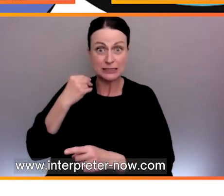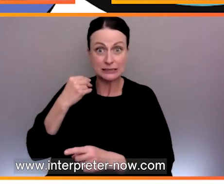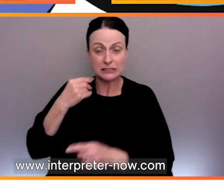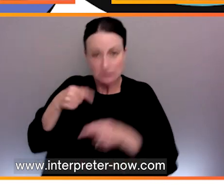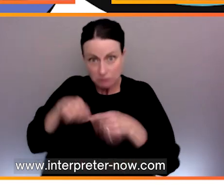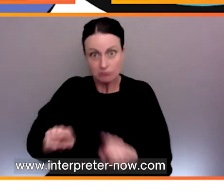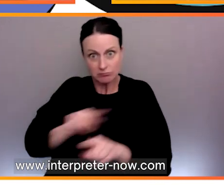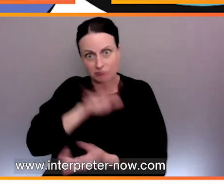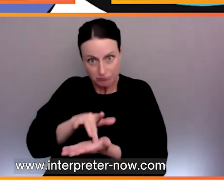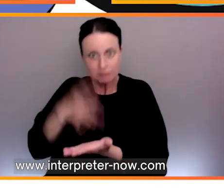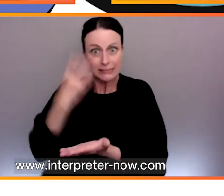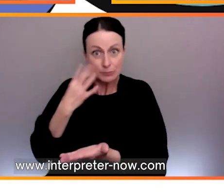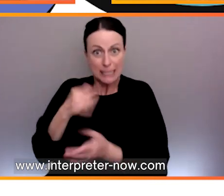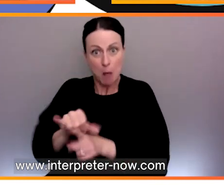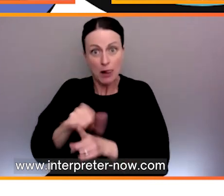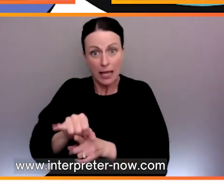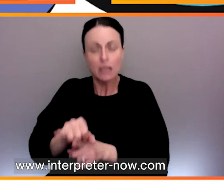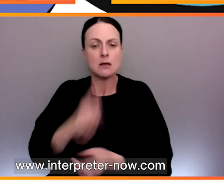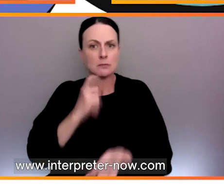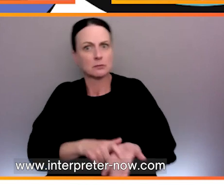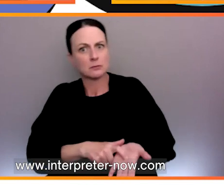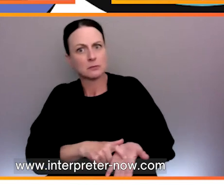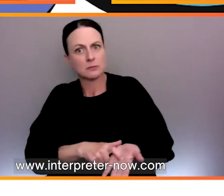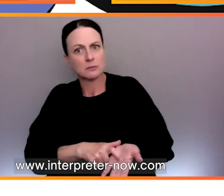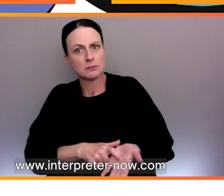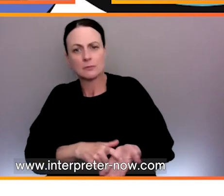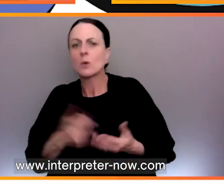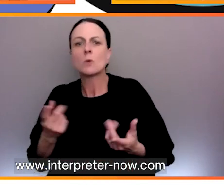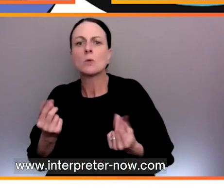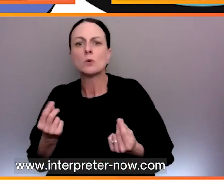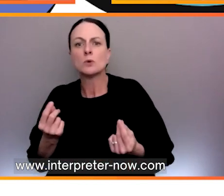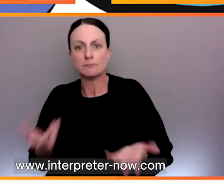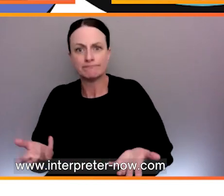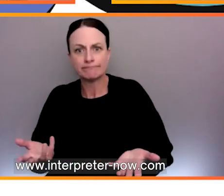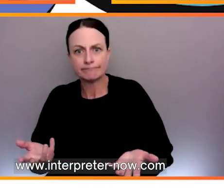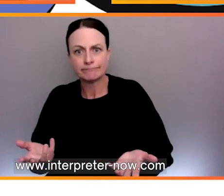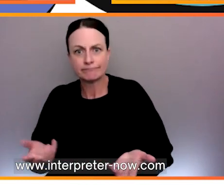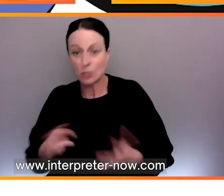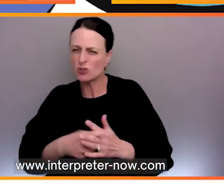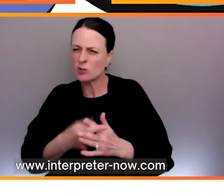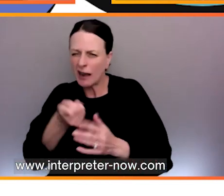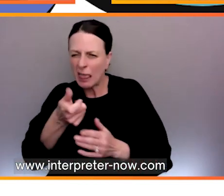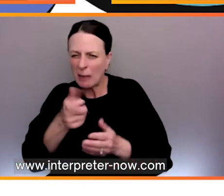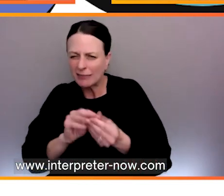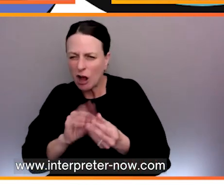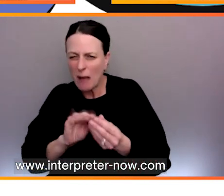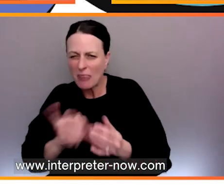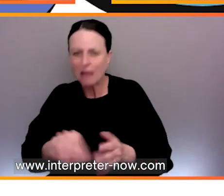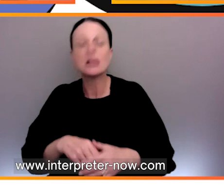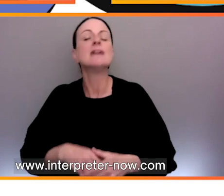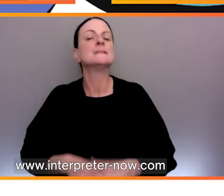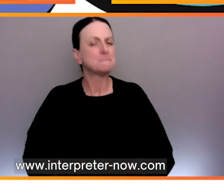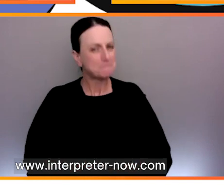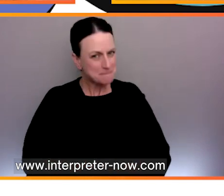you're being gaslighted and people are questioning your experience, that is even worse, because it gives you fodder